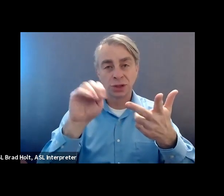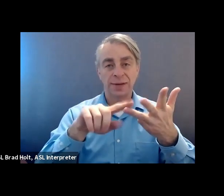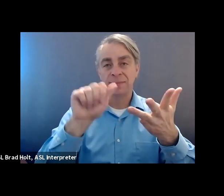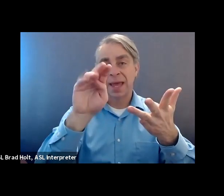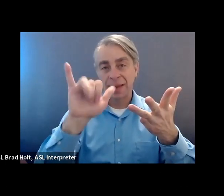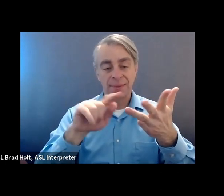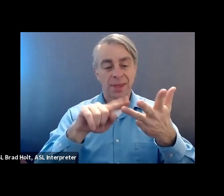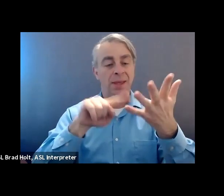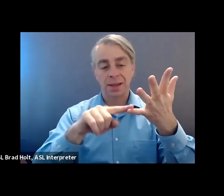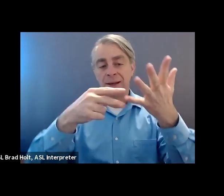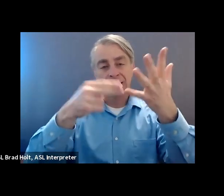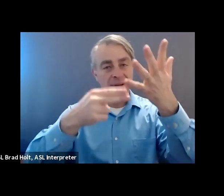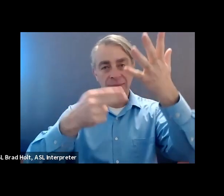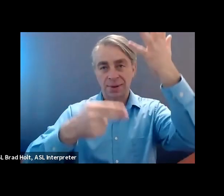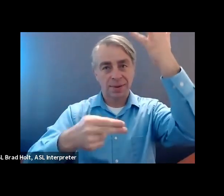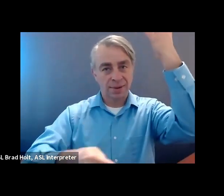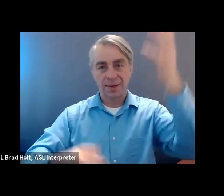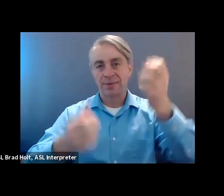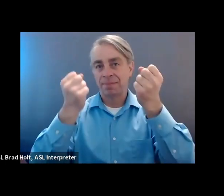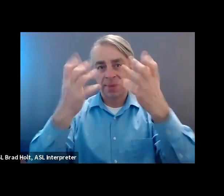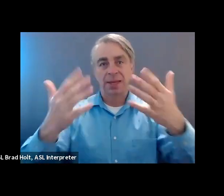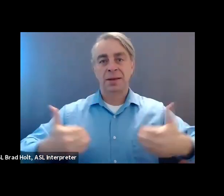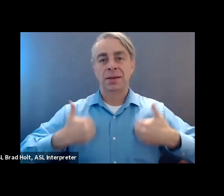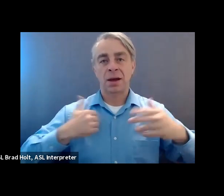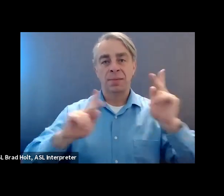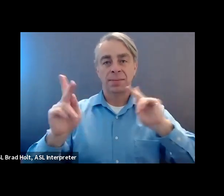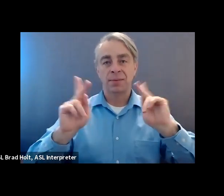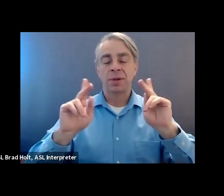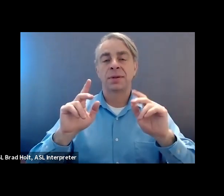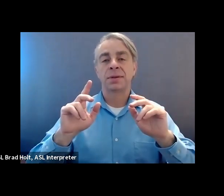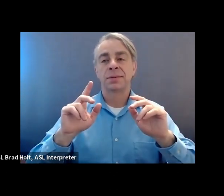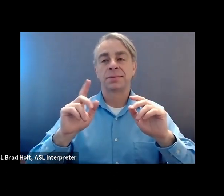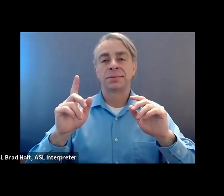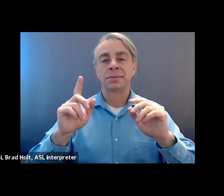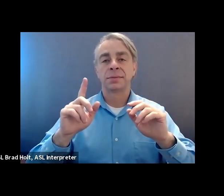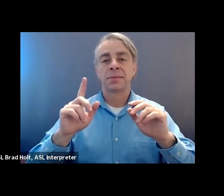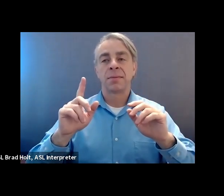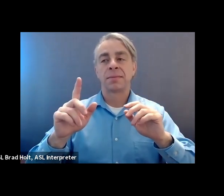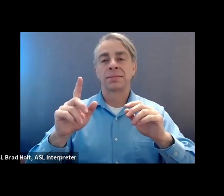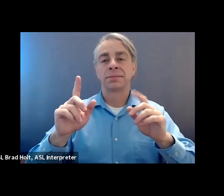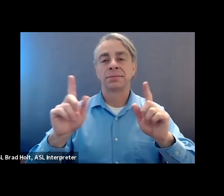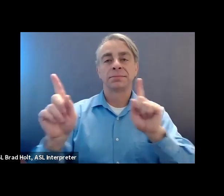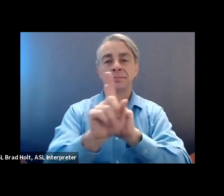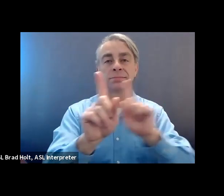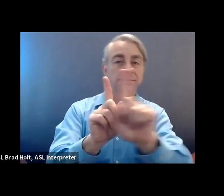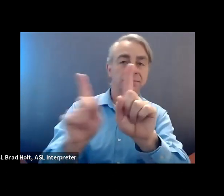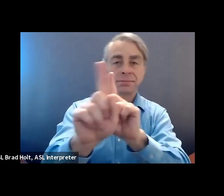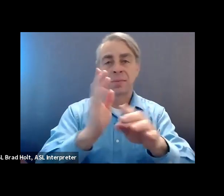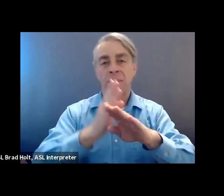goes on and on of young people who came along after me, who